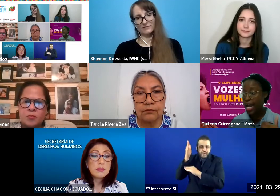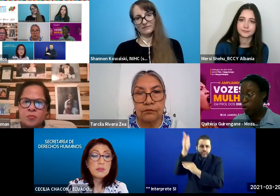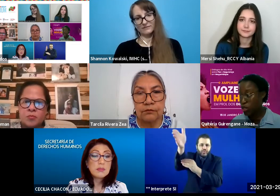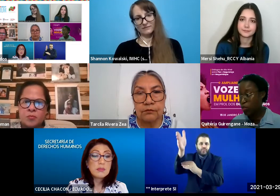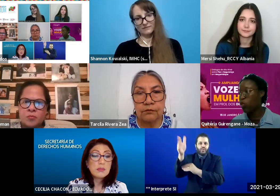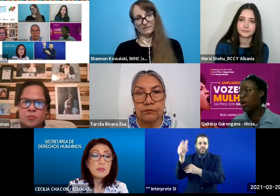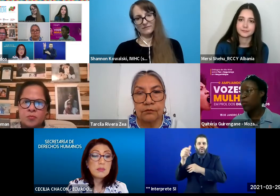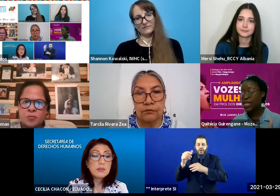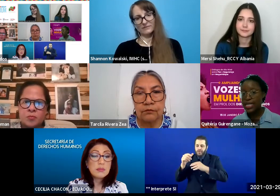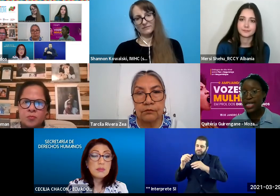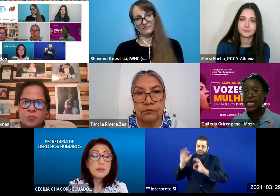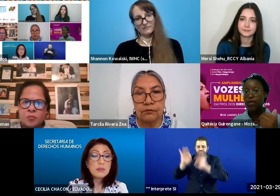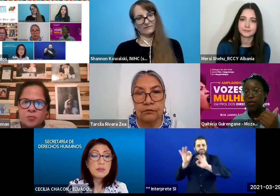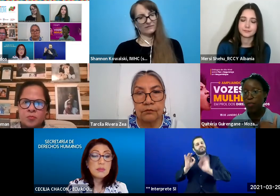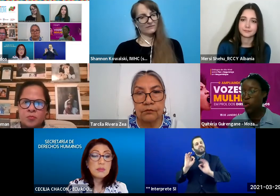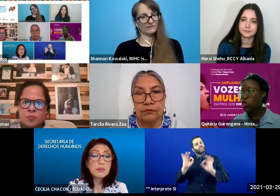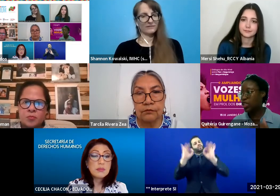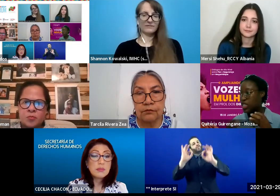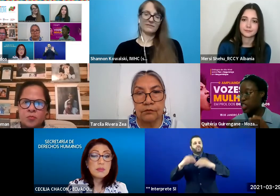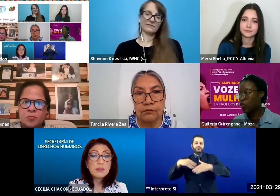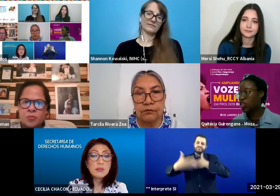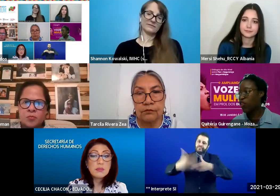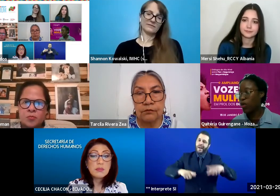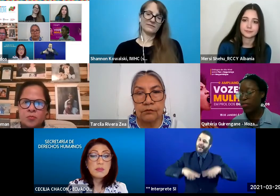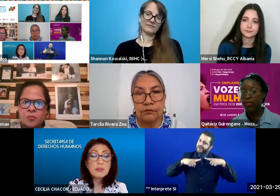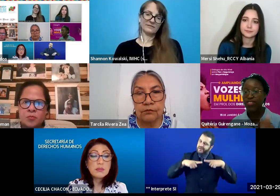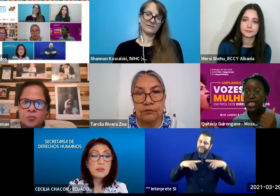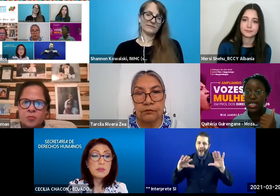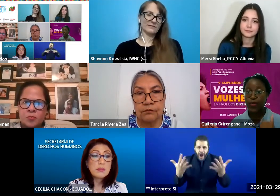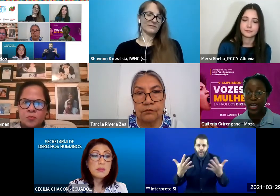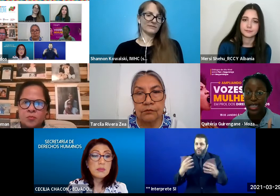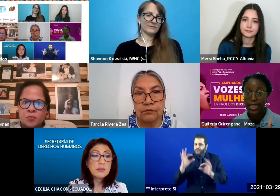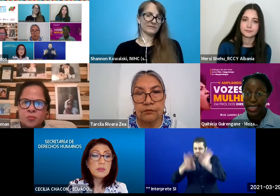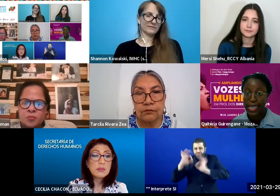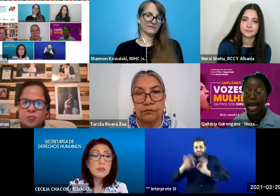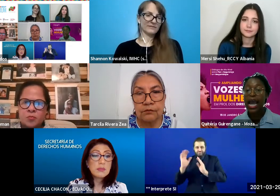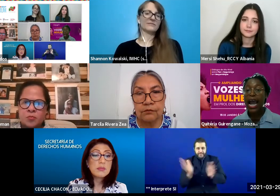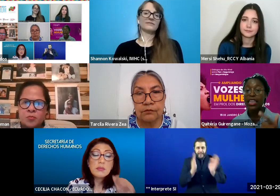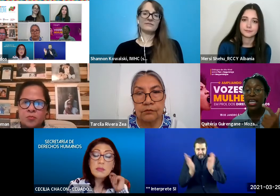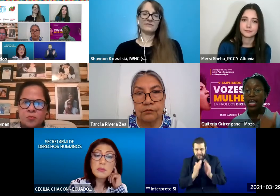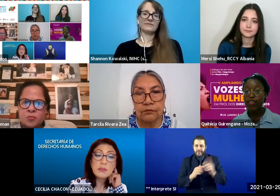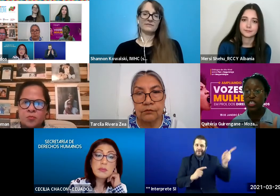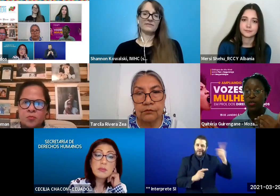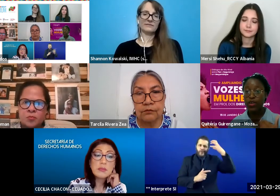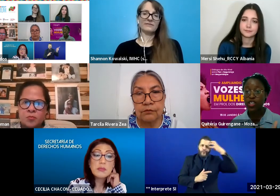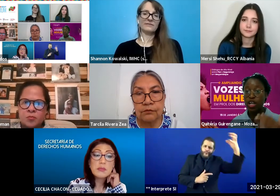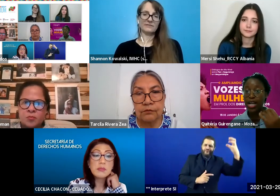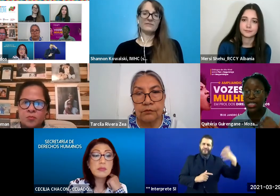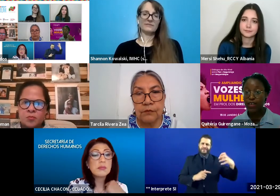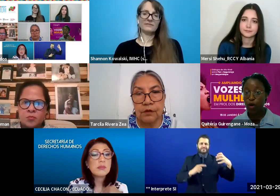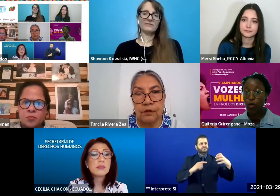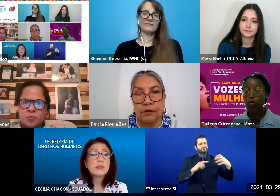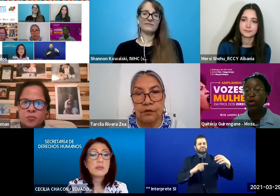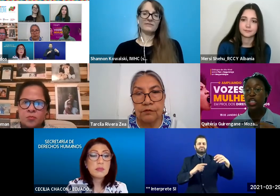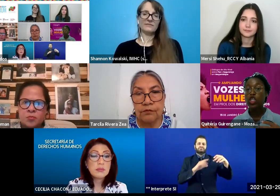partners accountable, presenting a report on the situation of women with disaggregated data. I think even Generation